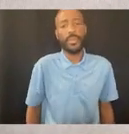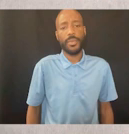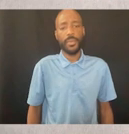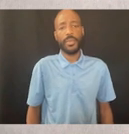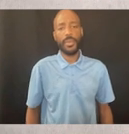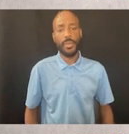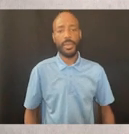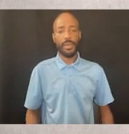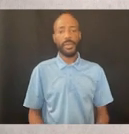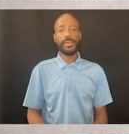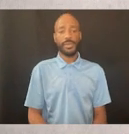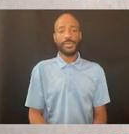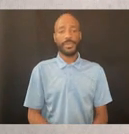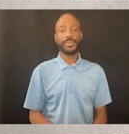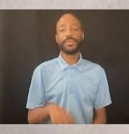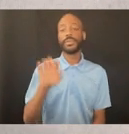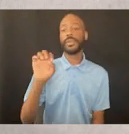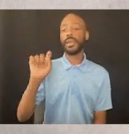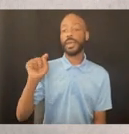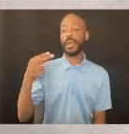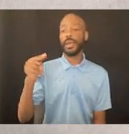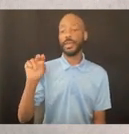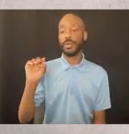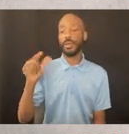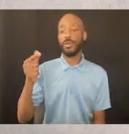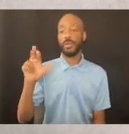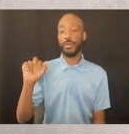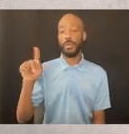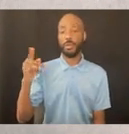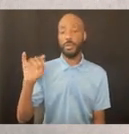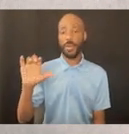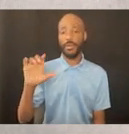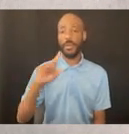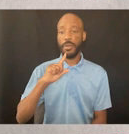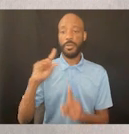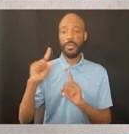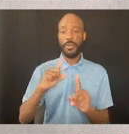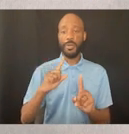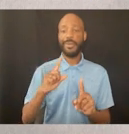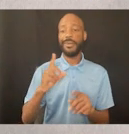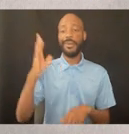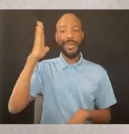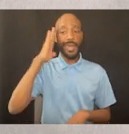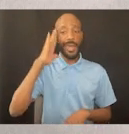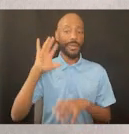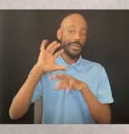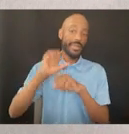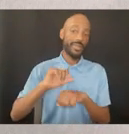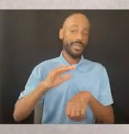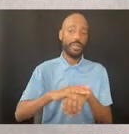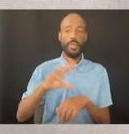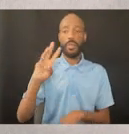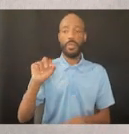So the ethnographic reports on Warfield Island, appendix number 3, Hat Traditions on Warfield in the Quarantine Years by